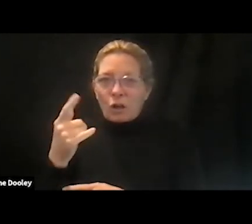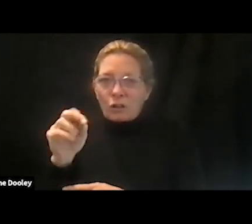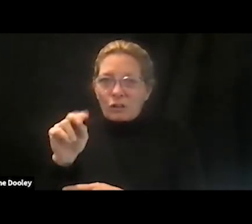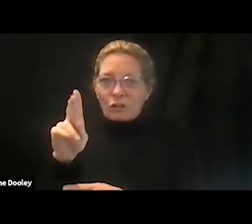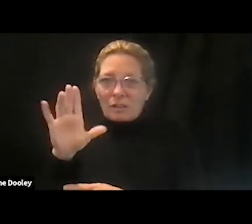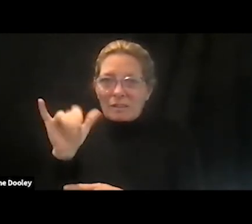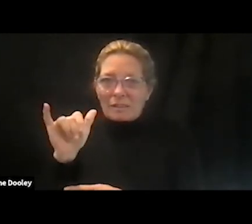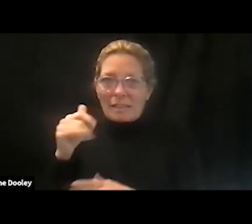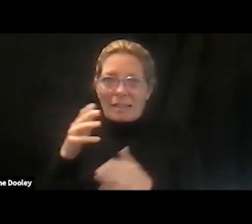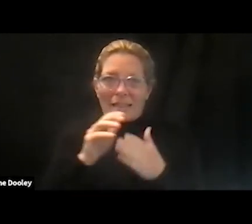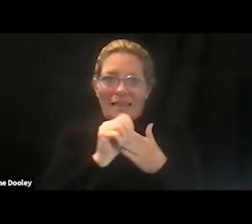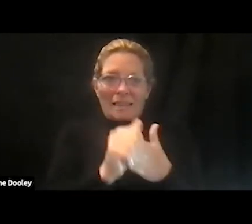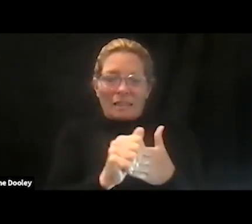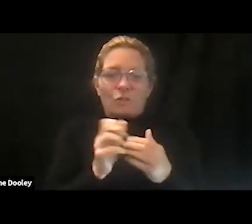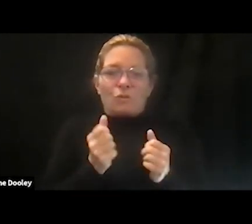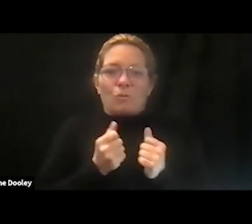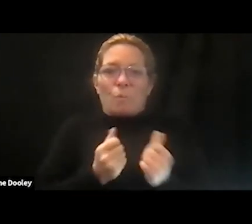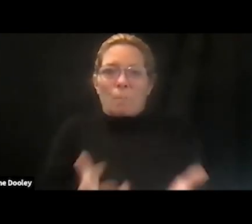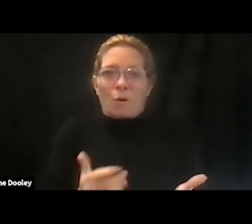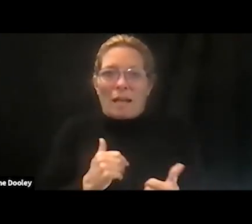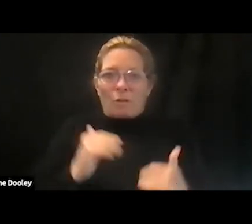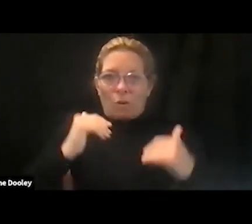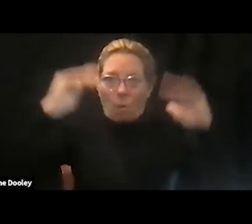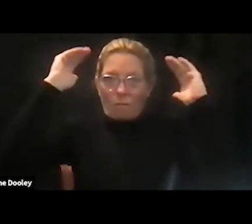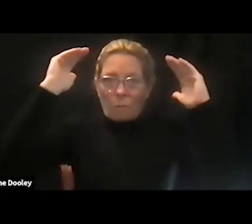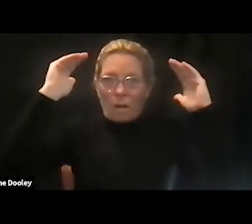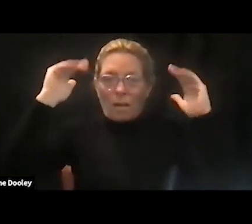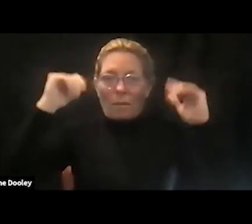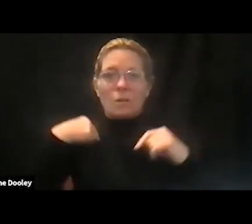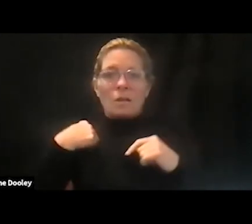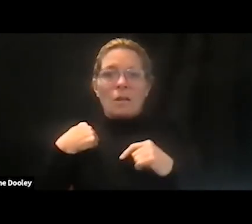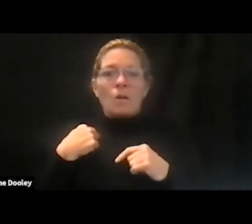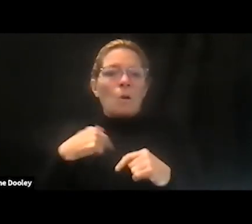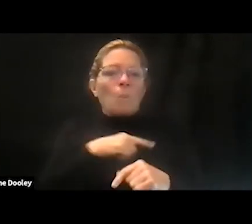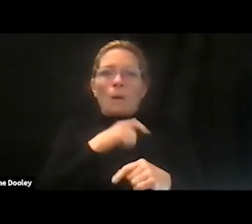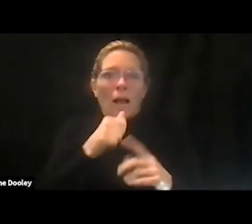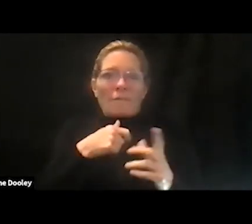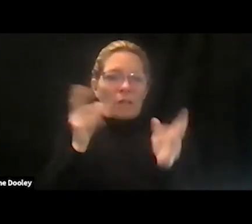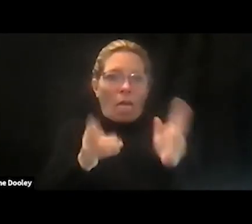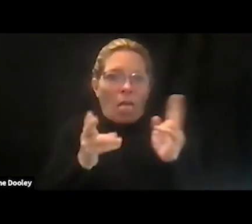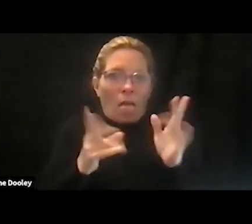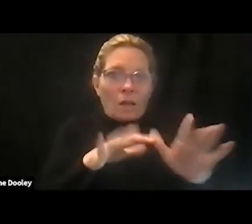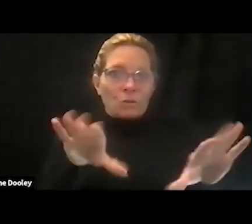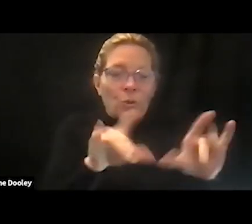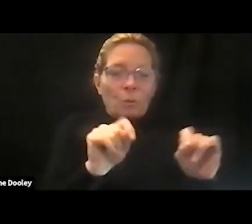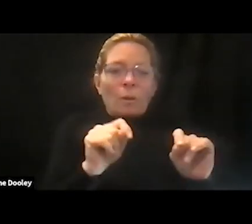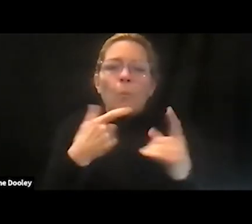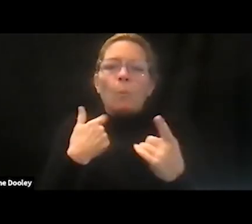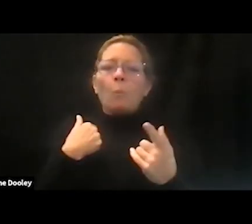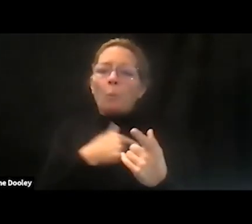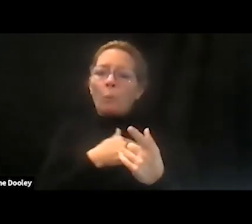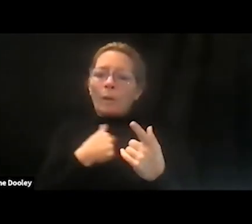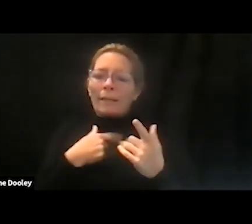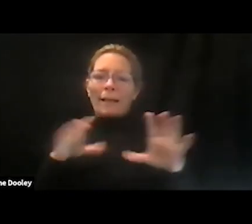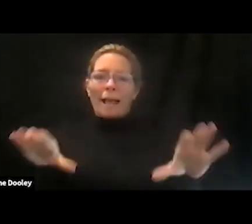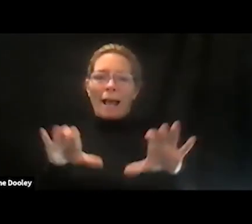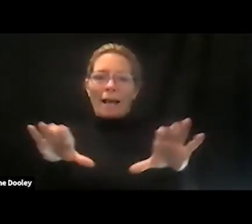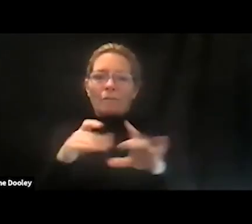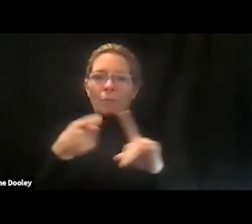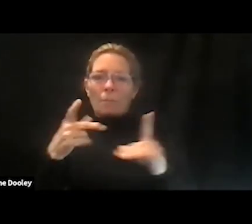urgent and we don't need to act urgently. We can act from a place that's grounded and rested.